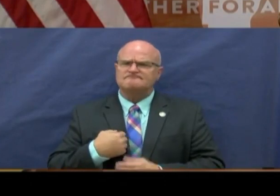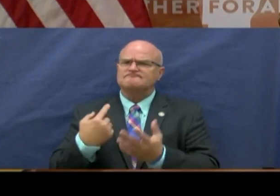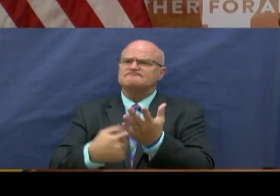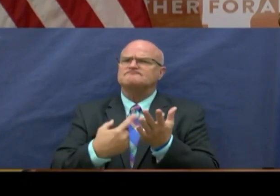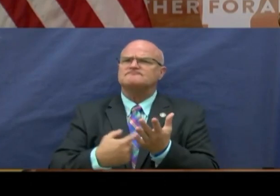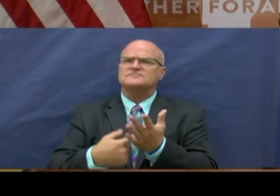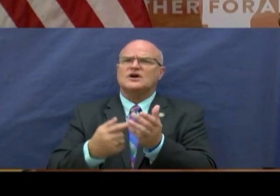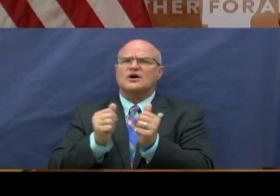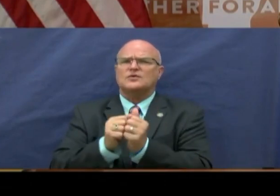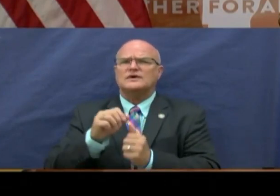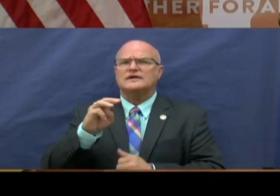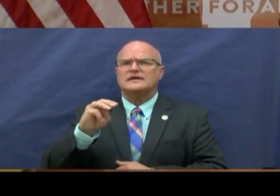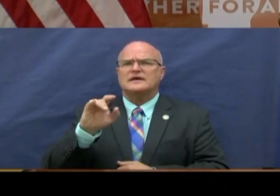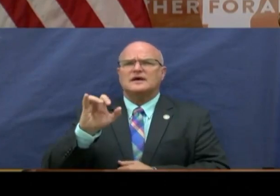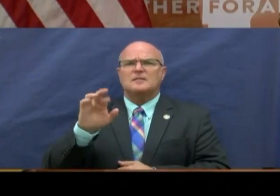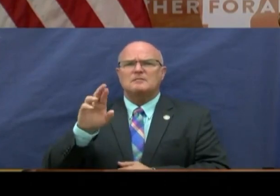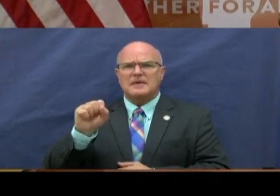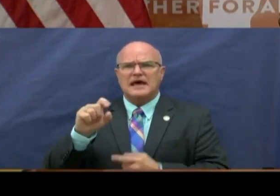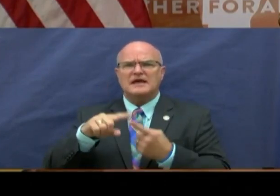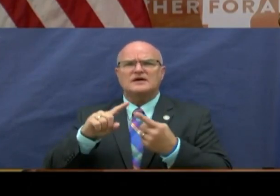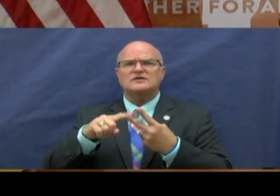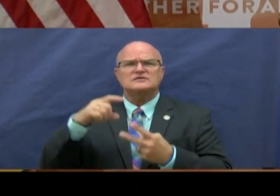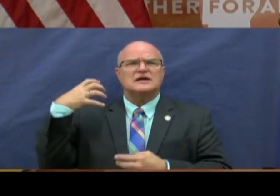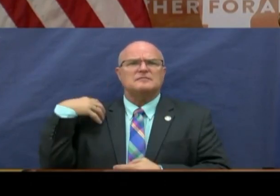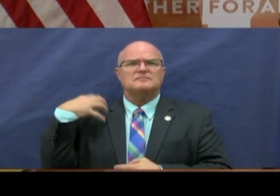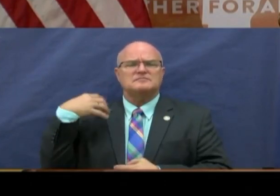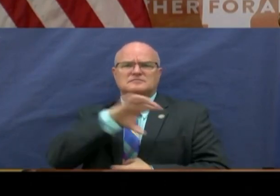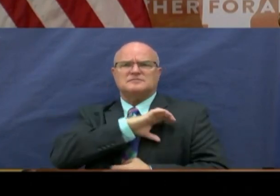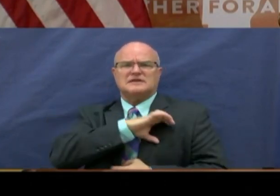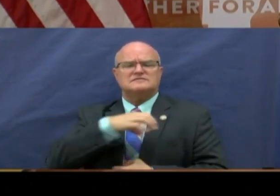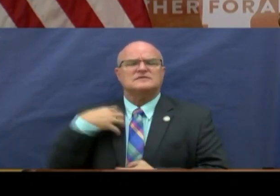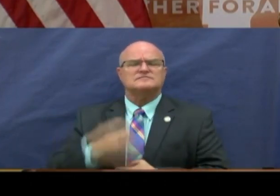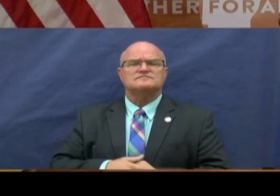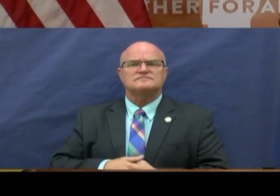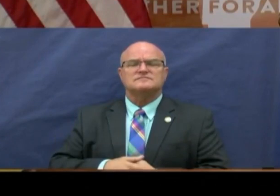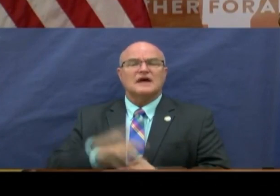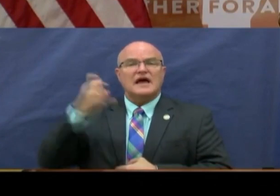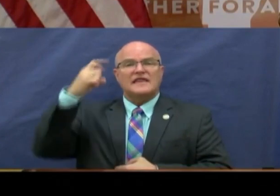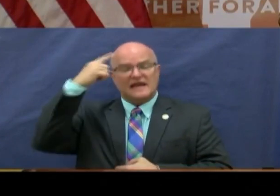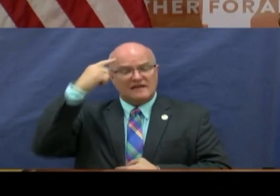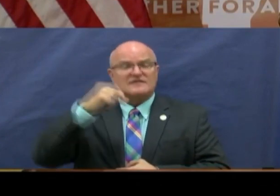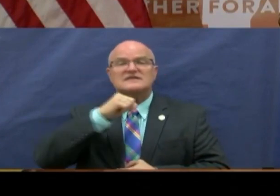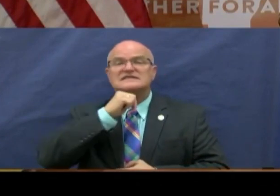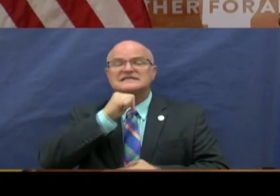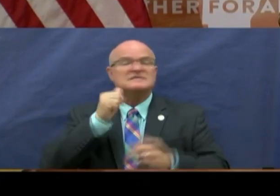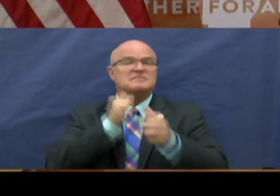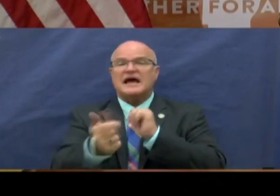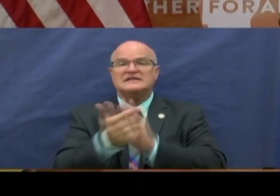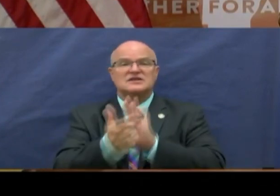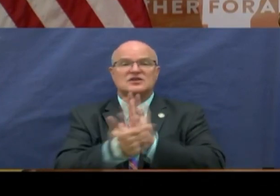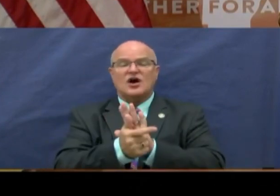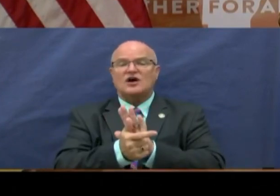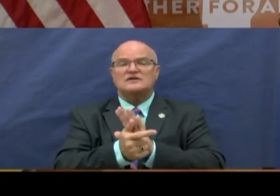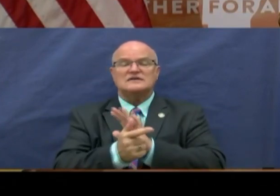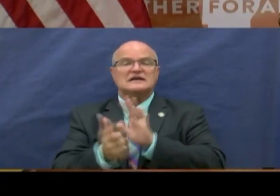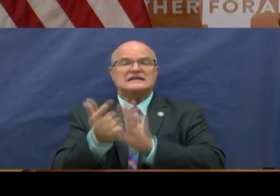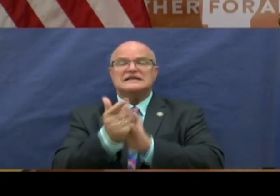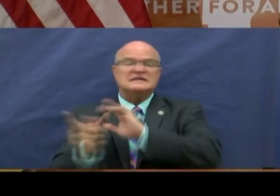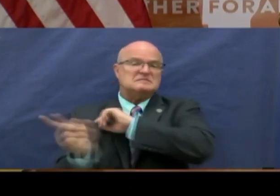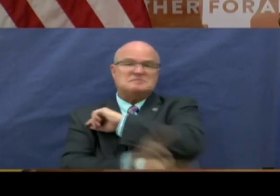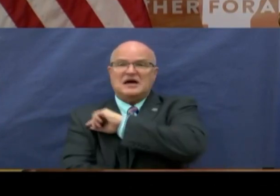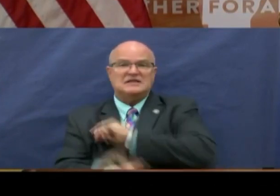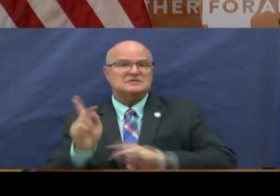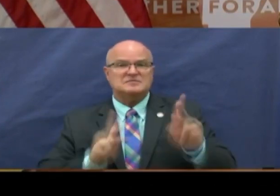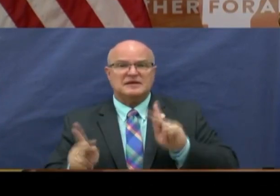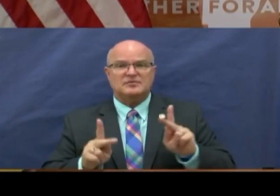police chiefs, and everything. One mayor gave this quote: "The governor didn't pass a law that would legally punish people. We're in the